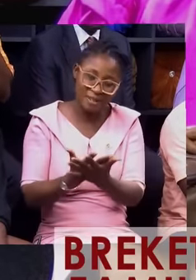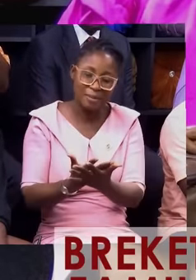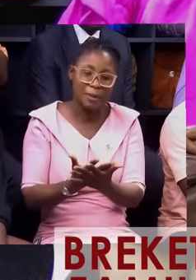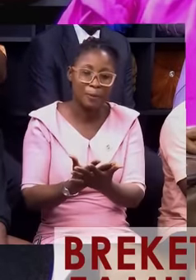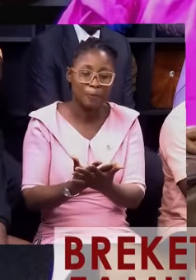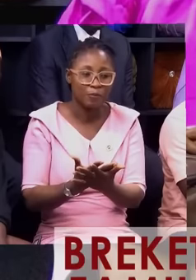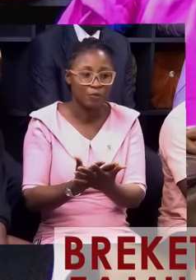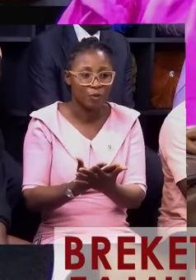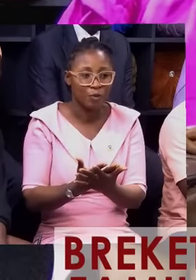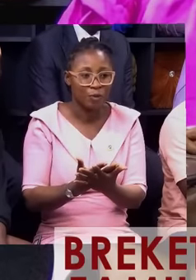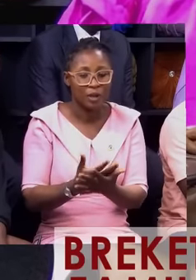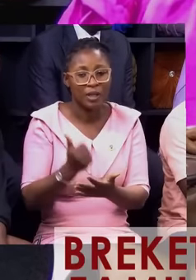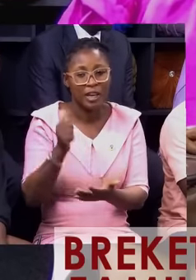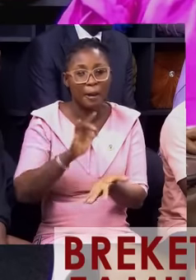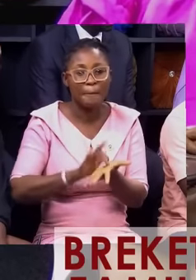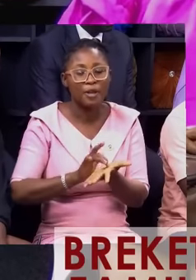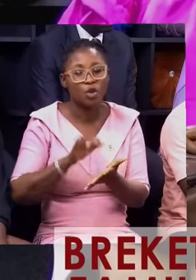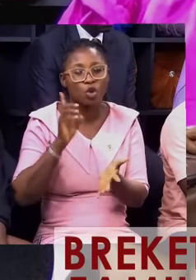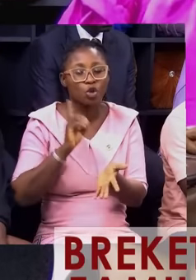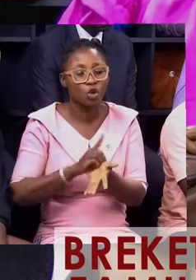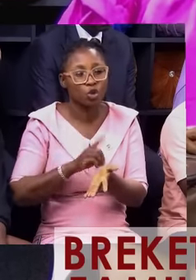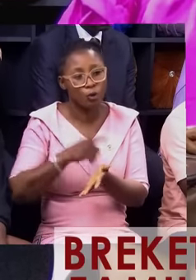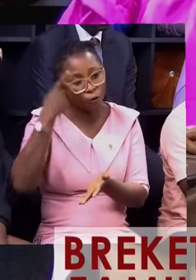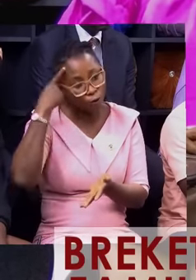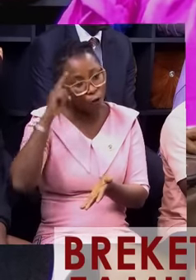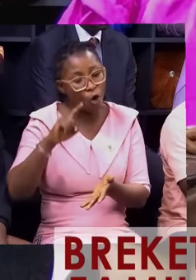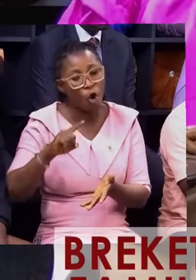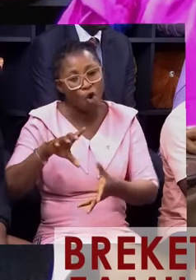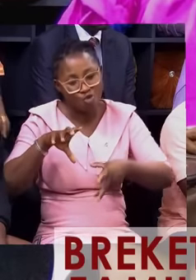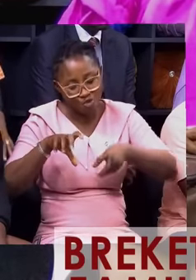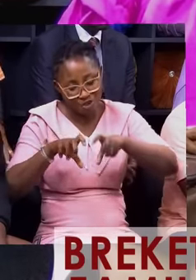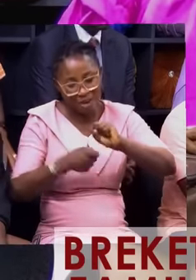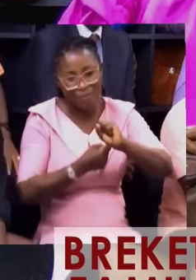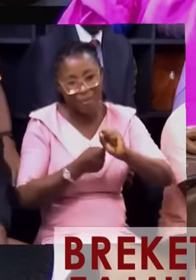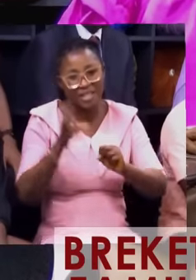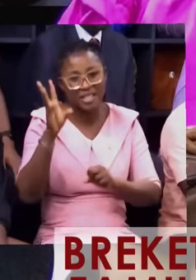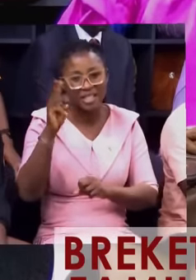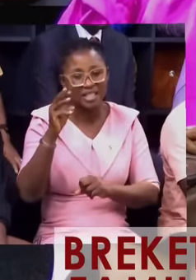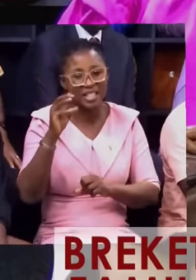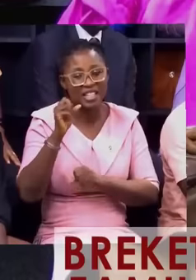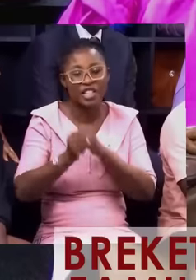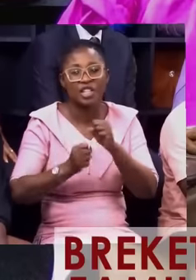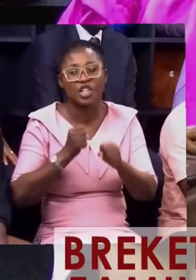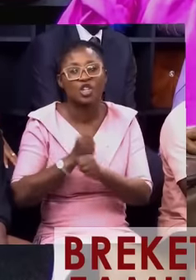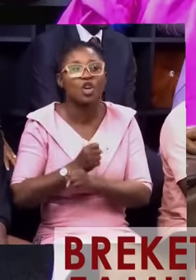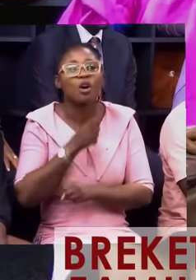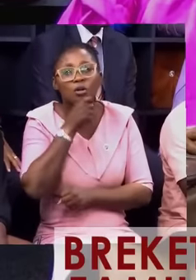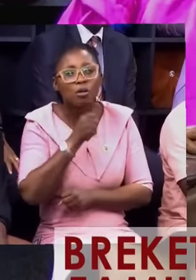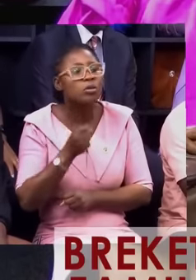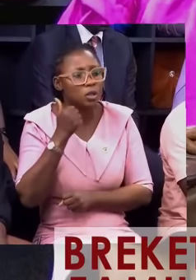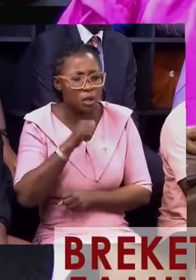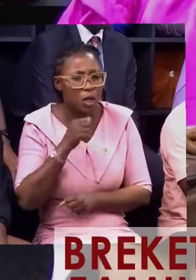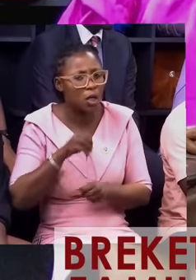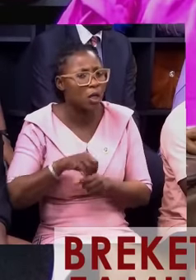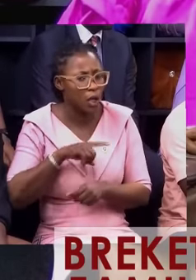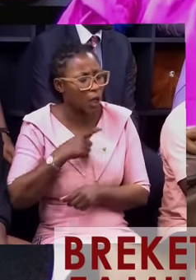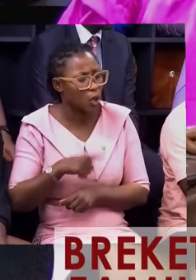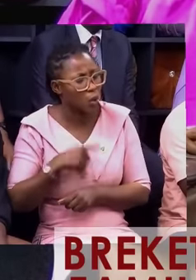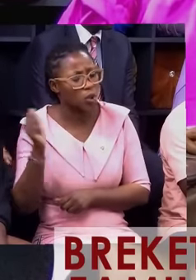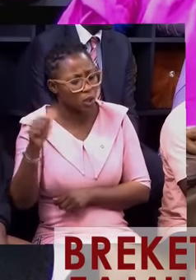imprisonment a medical doctor for molesting a 16y old in Nigeria in